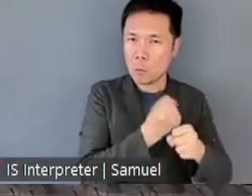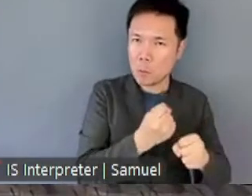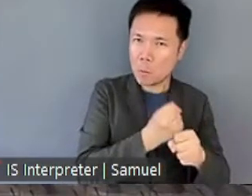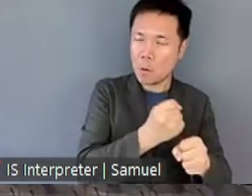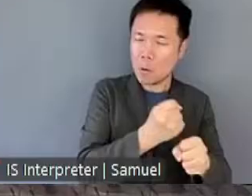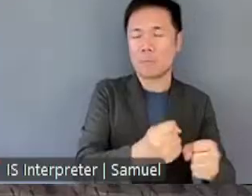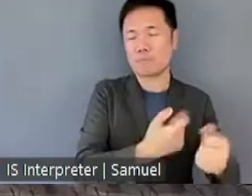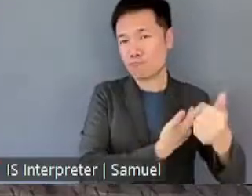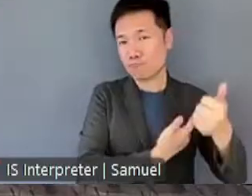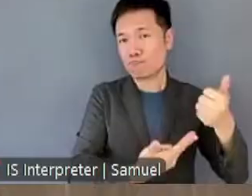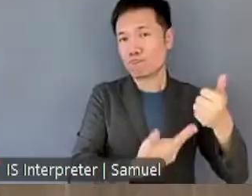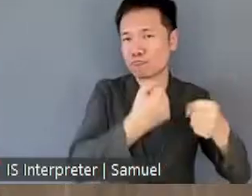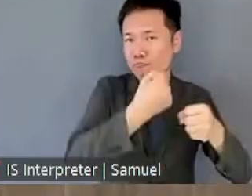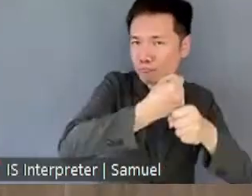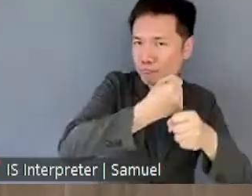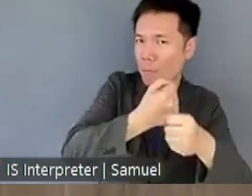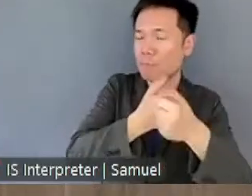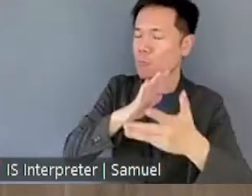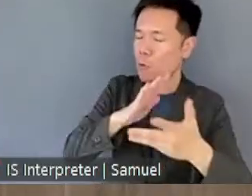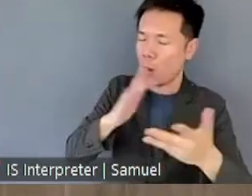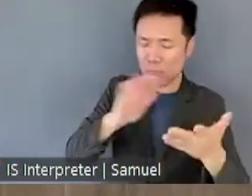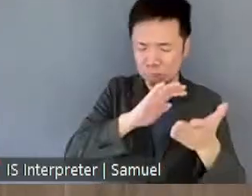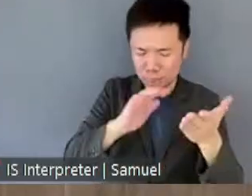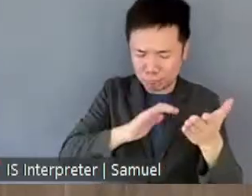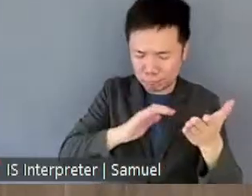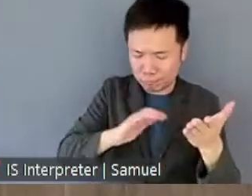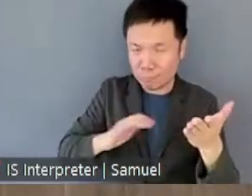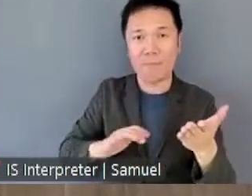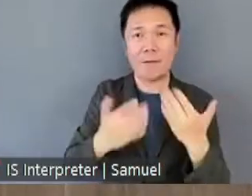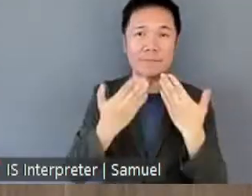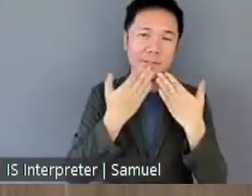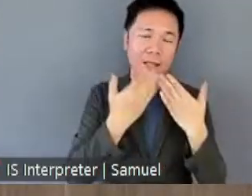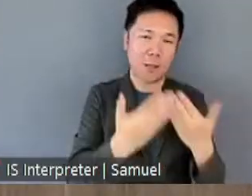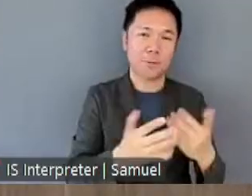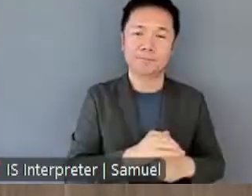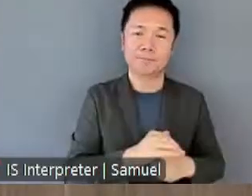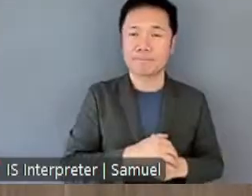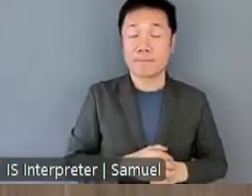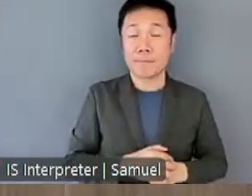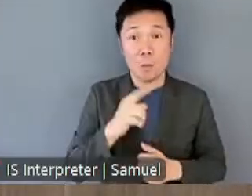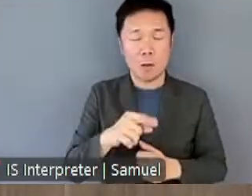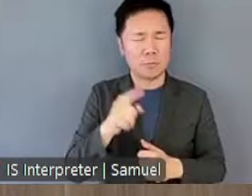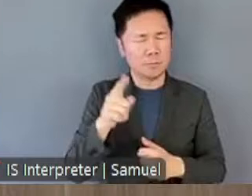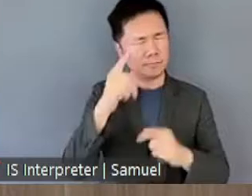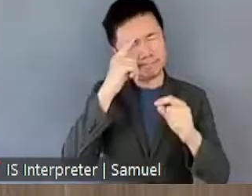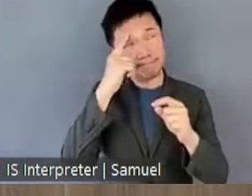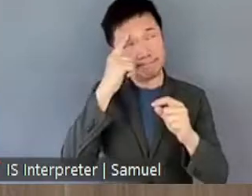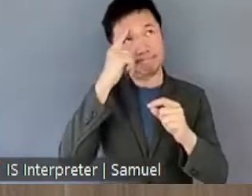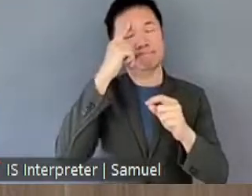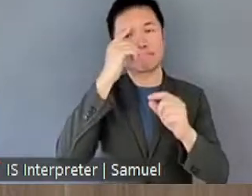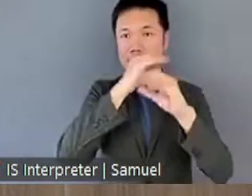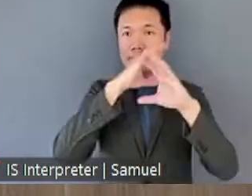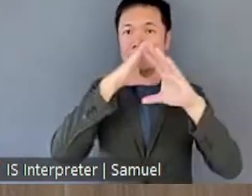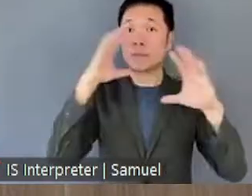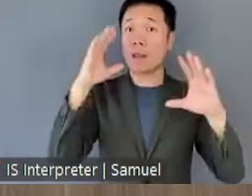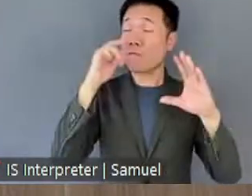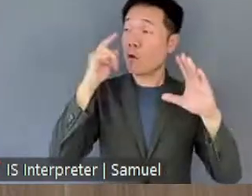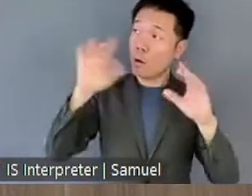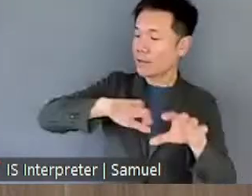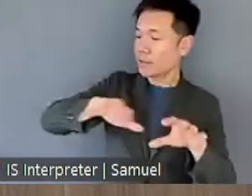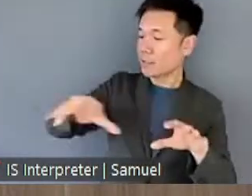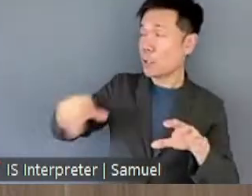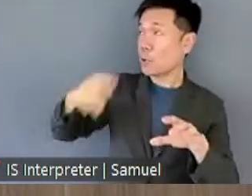into drafting the declaration before us. It presents a vision for strengthened regional policy